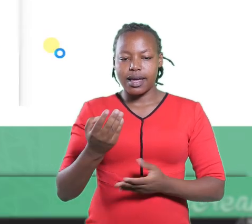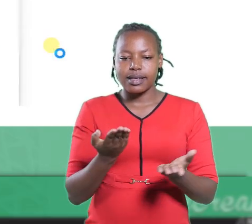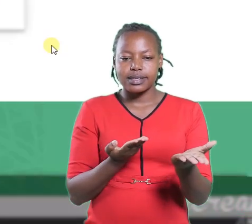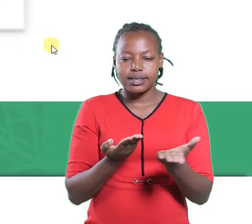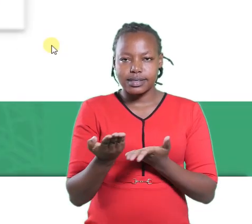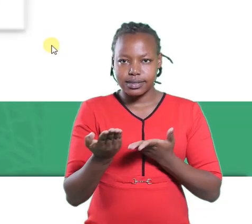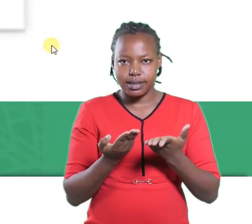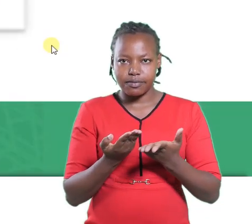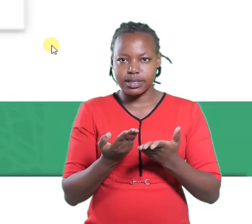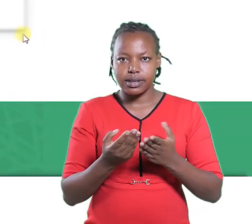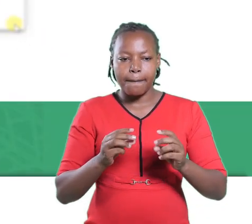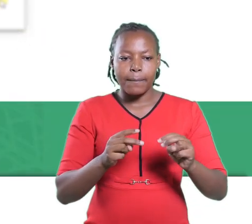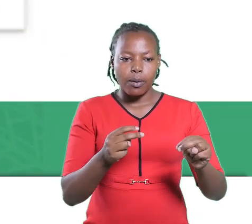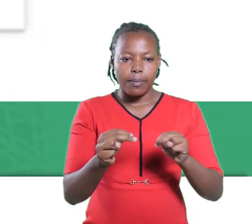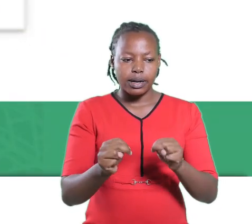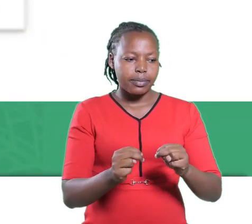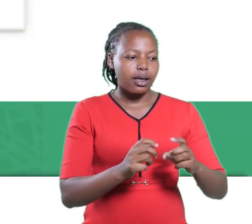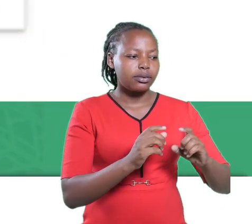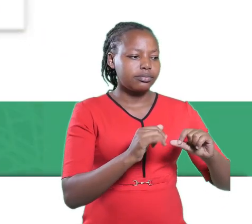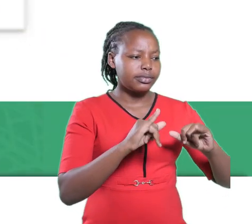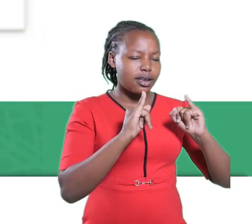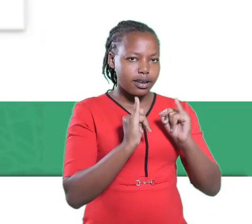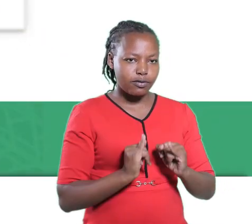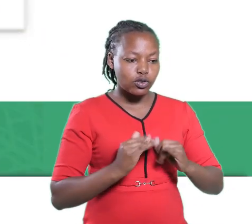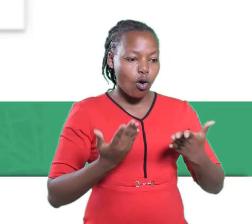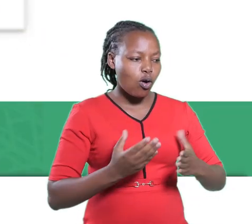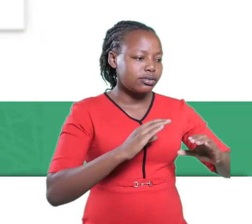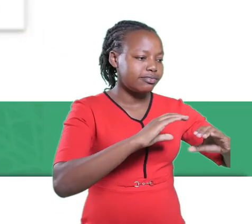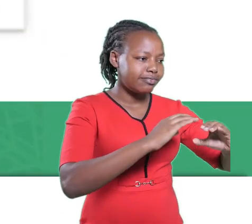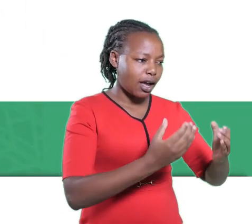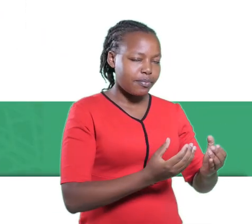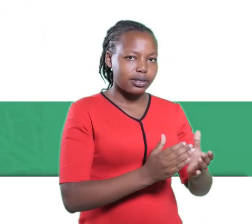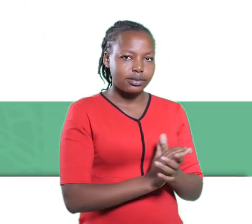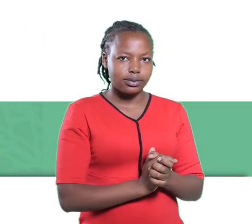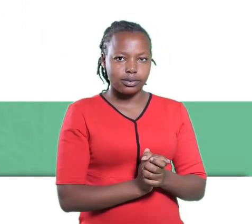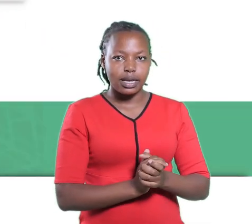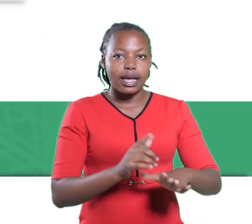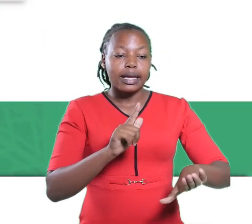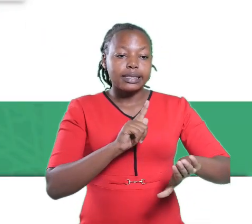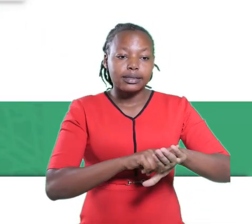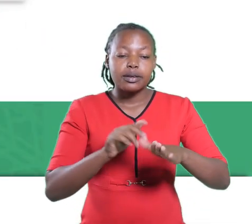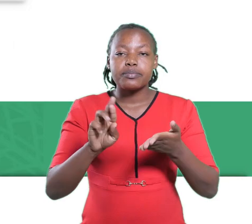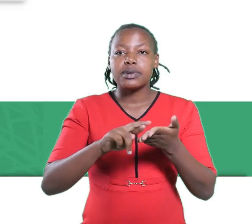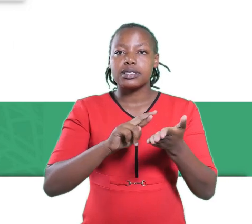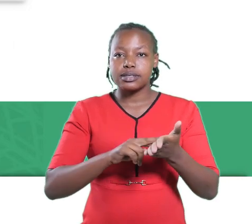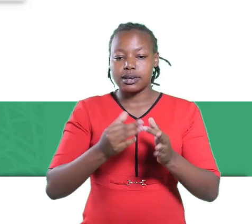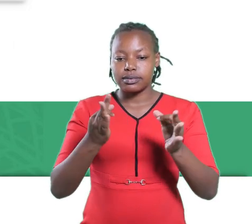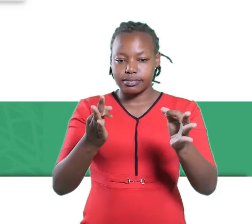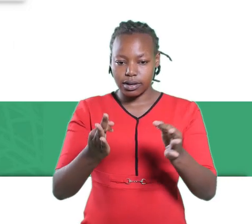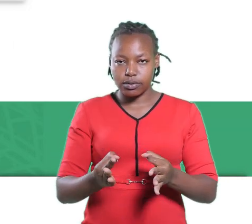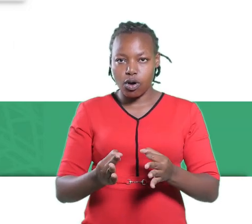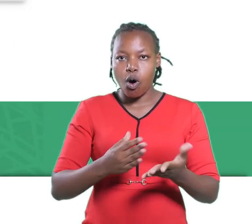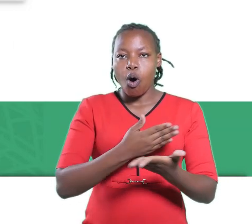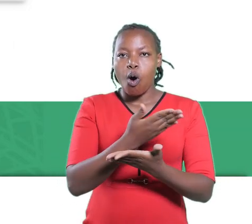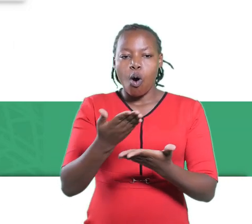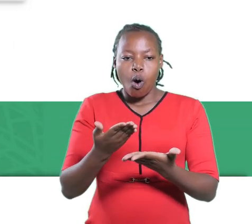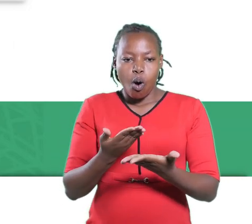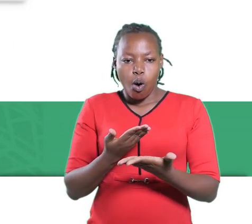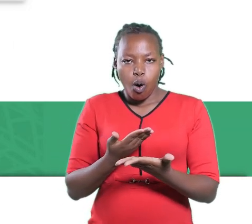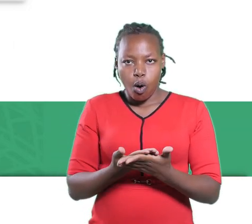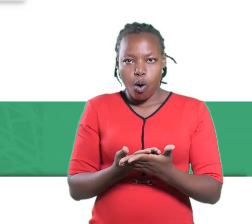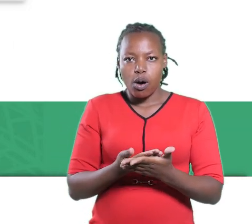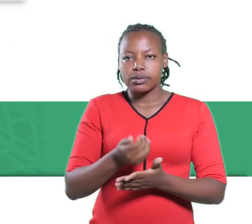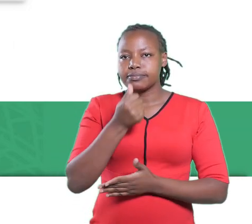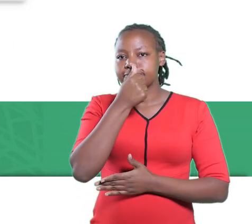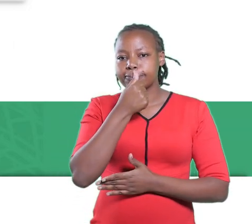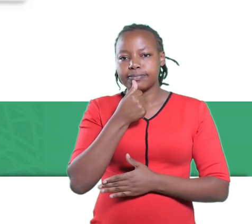portal managed by an individual owner or company. When registering an account, all codes and